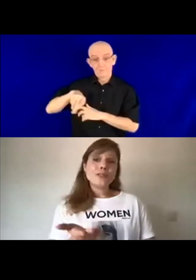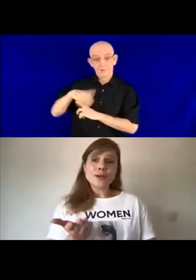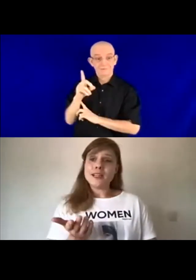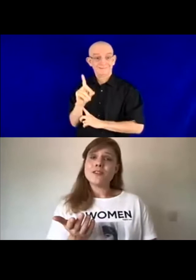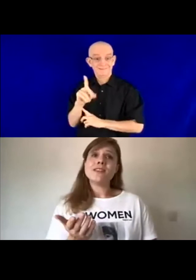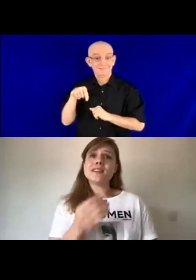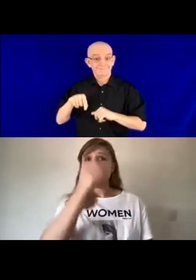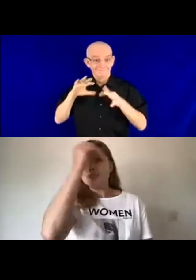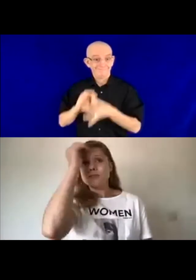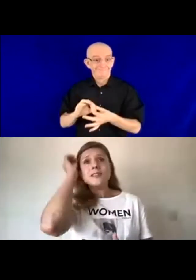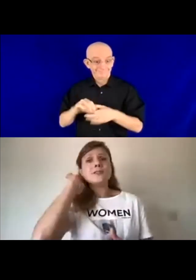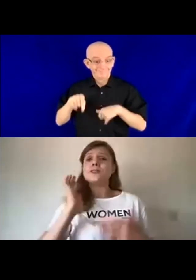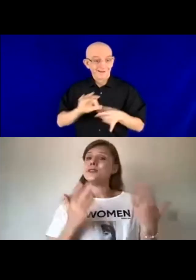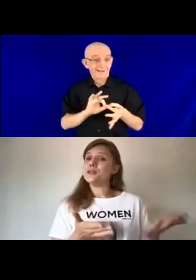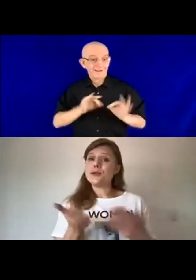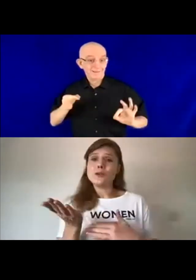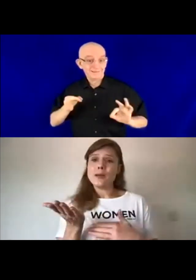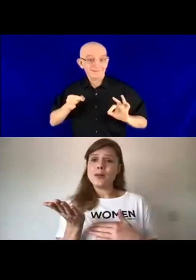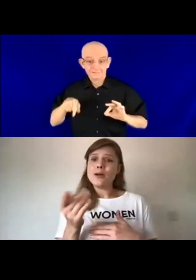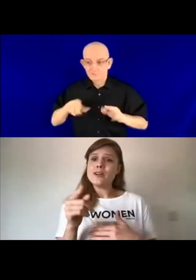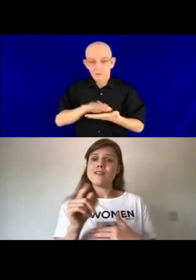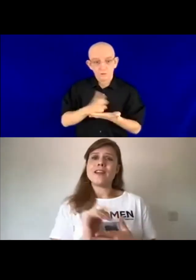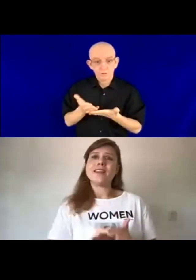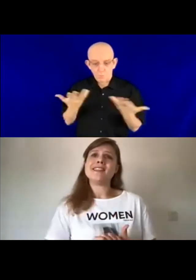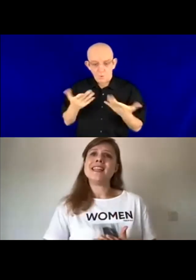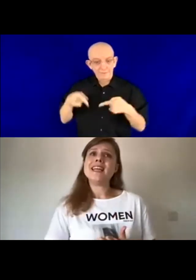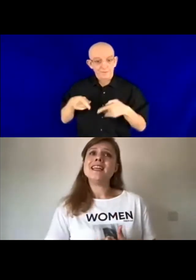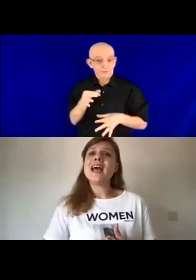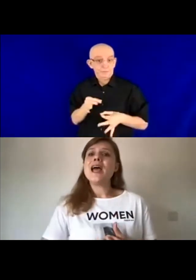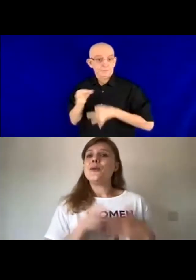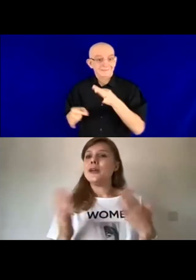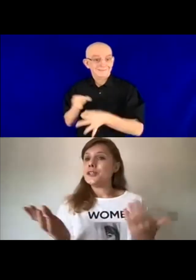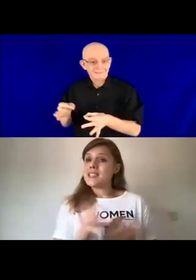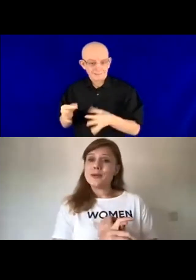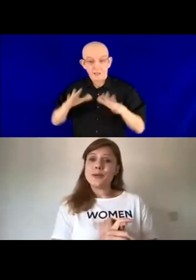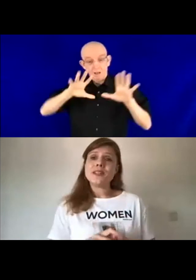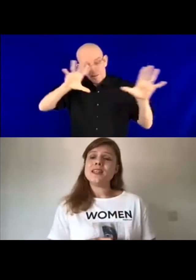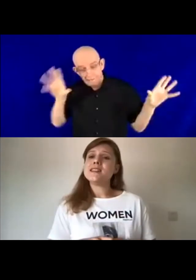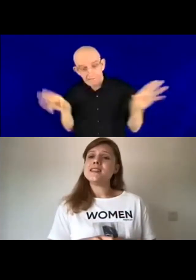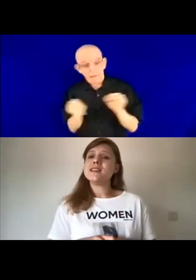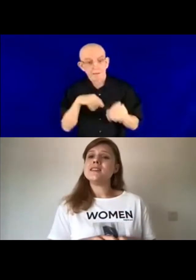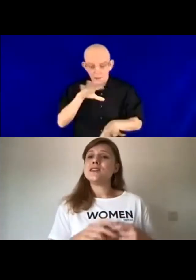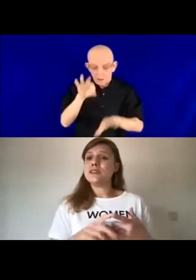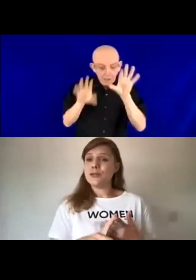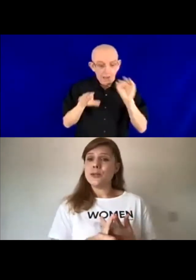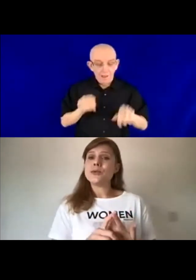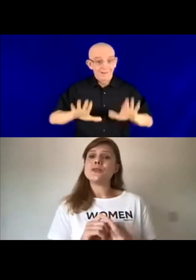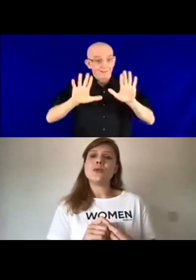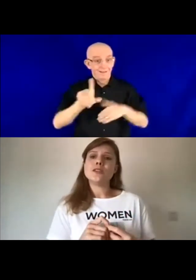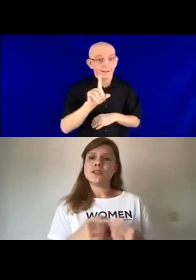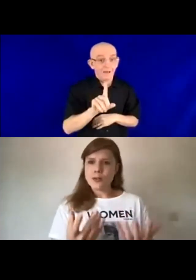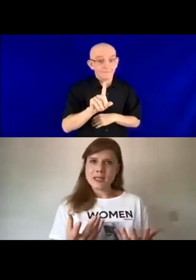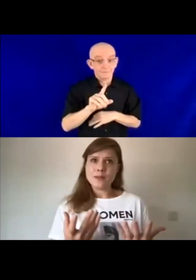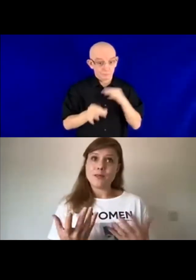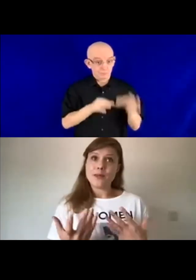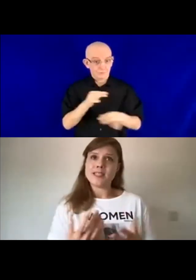if you are interested in the research, you can go to my blog via this link where you can download a thesis, and you can also watch